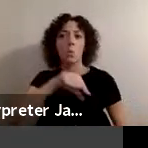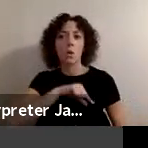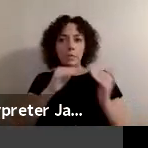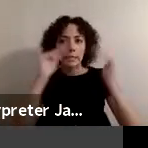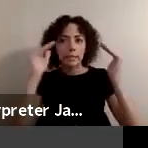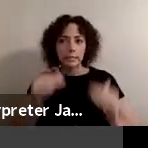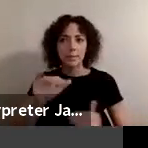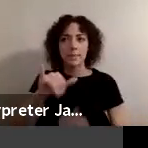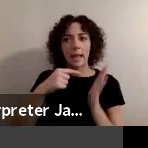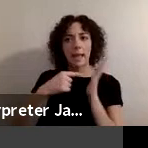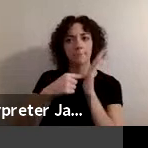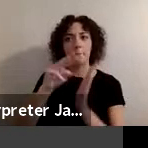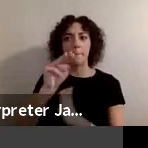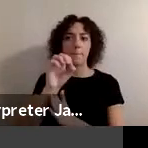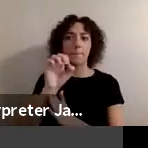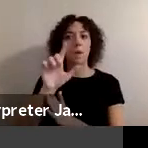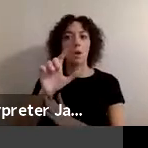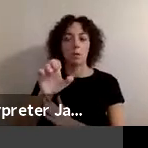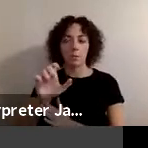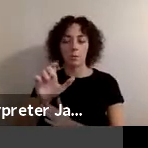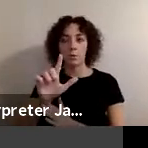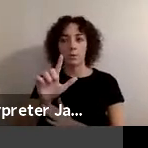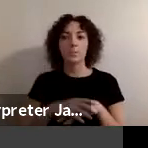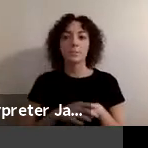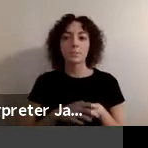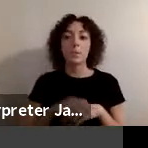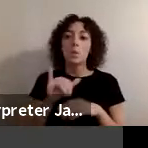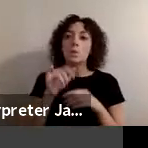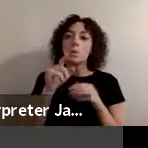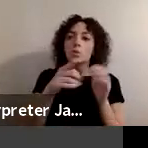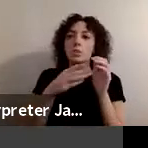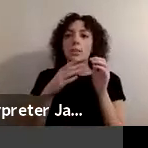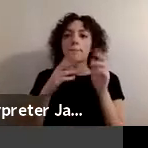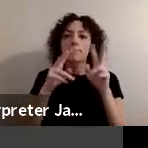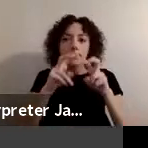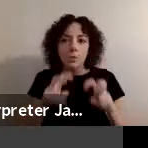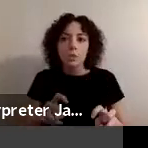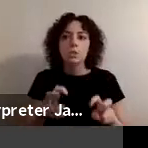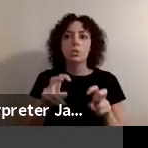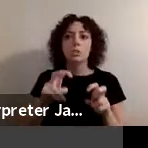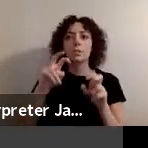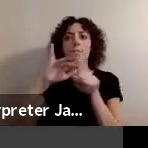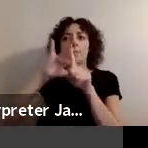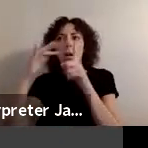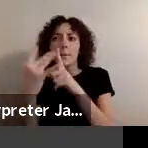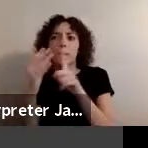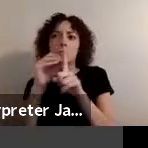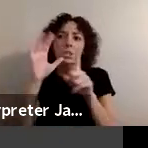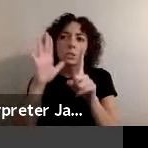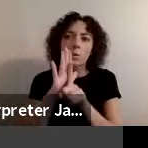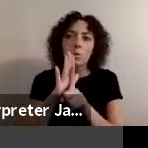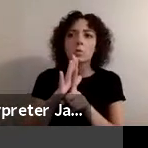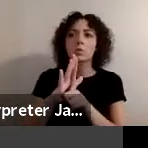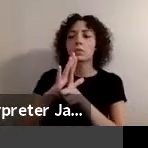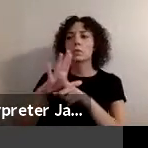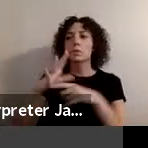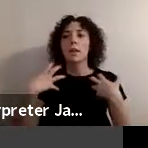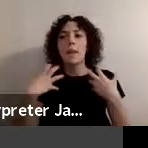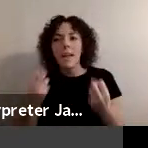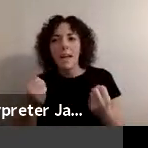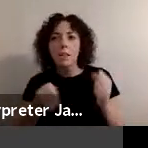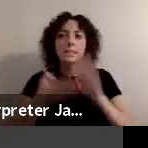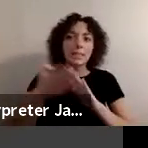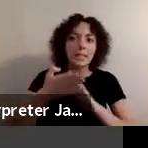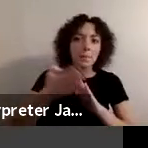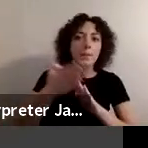leads initiatives related to air pollution exposures, environmental health, and urban sustainability. Dr. Stewart will be the